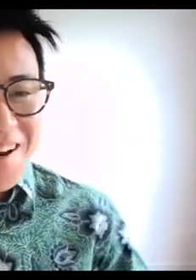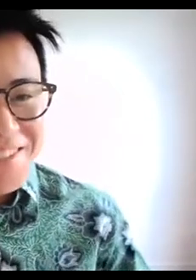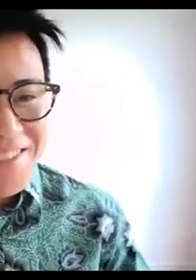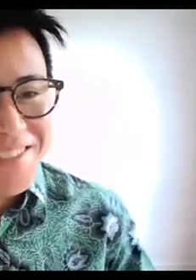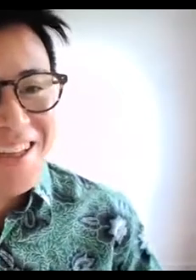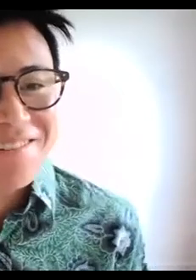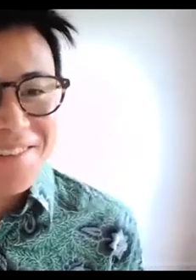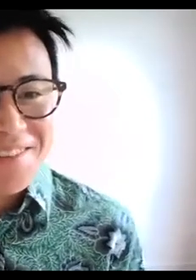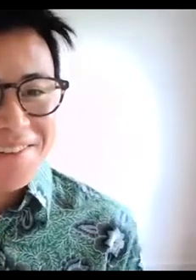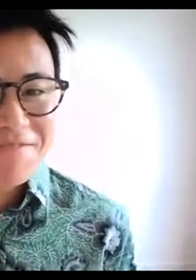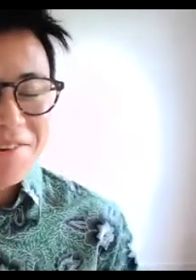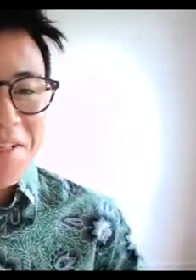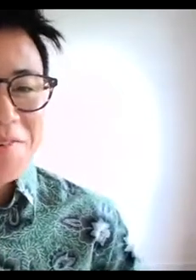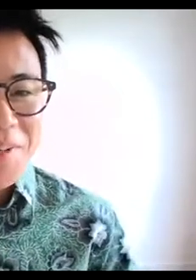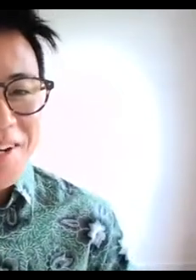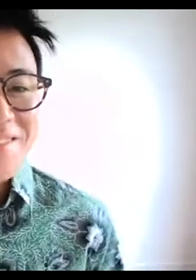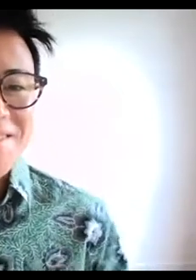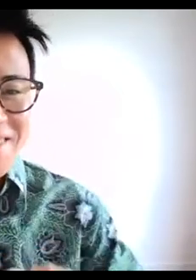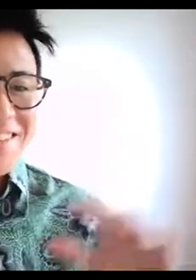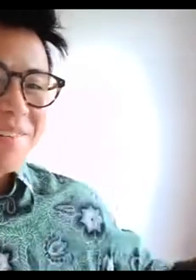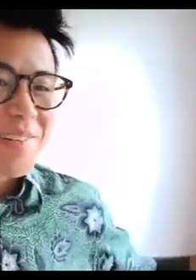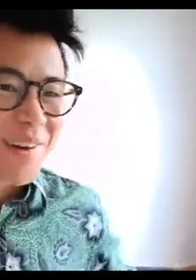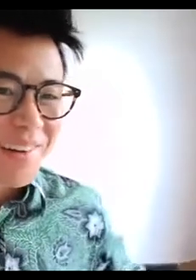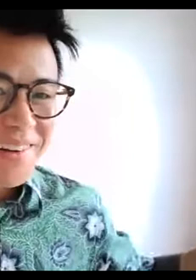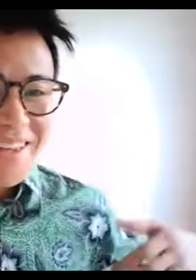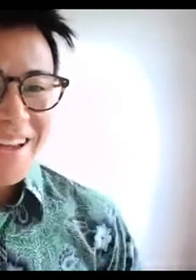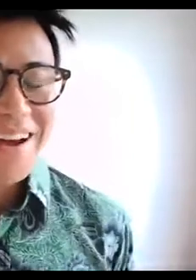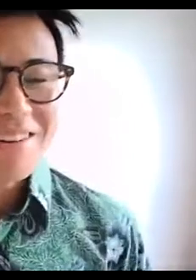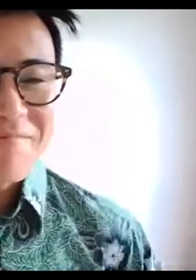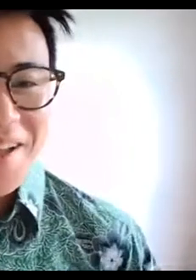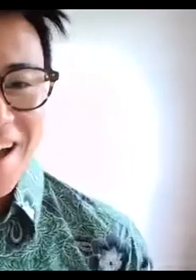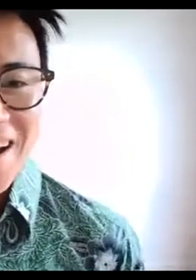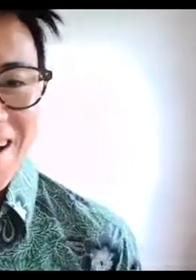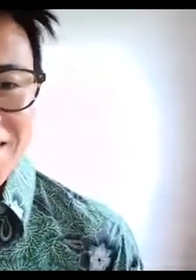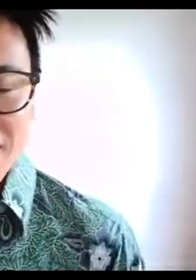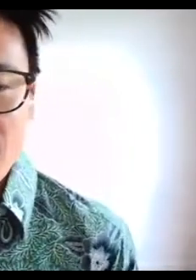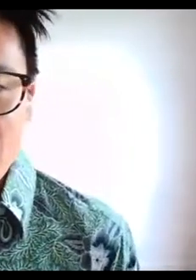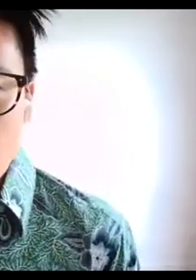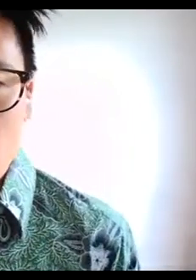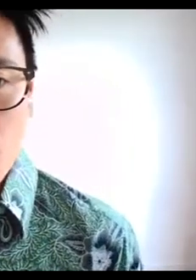when you practice this together with your fellow organizers, it takes much longer.